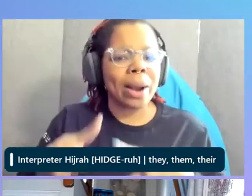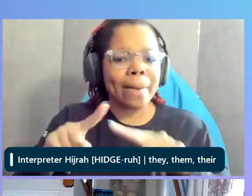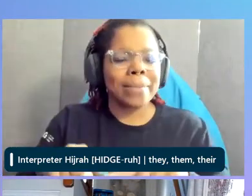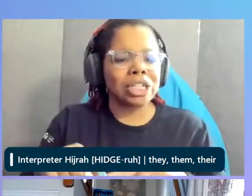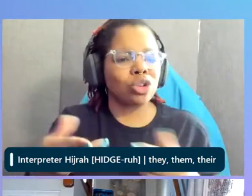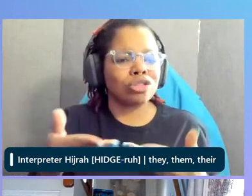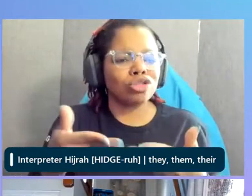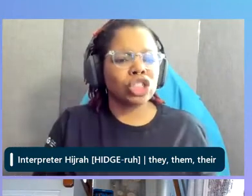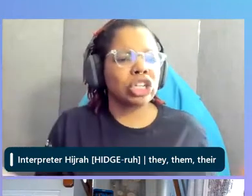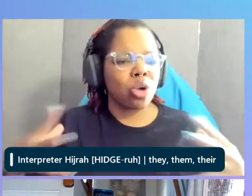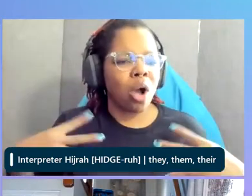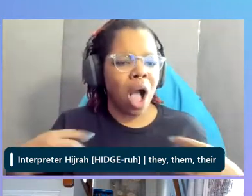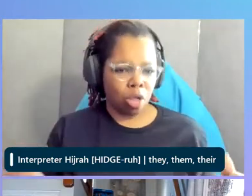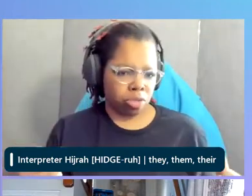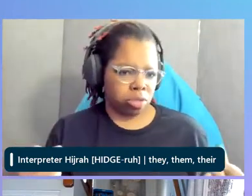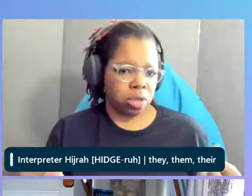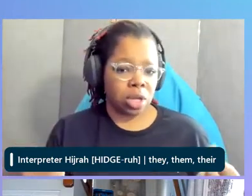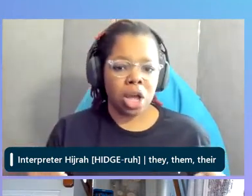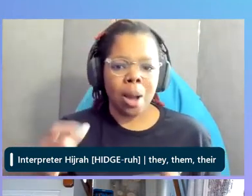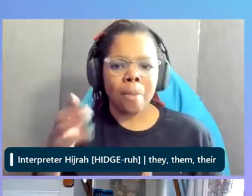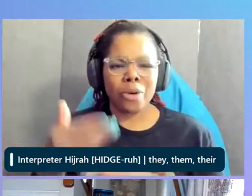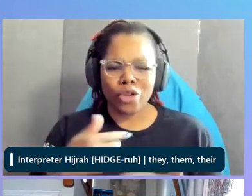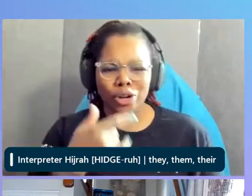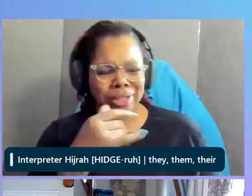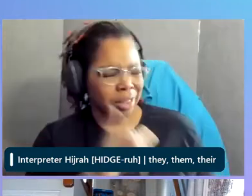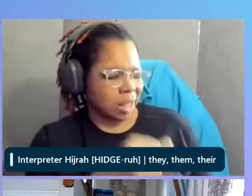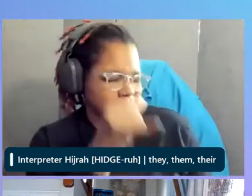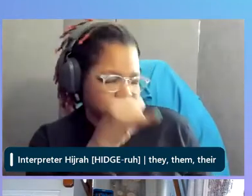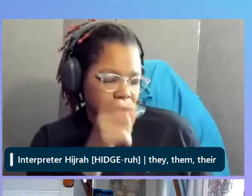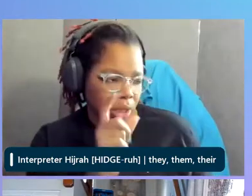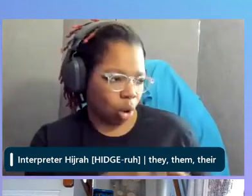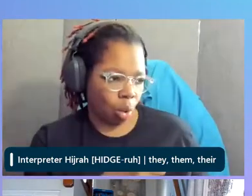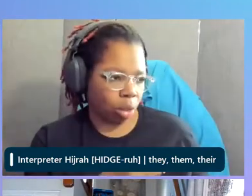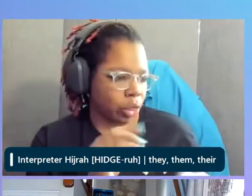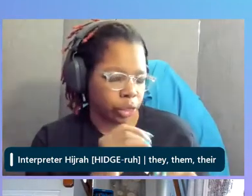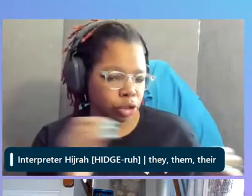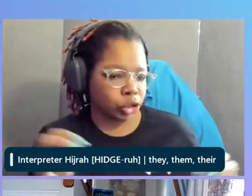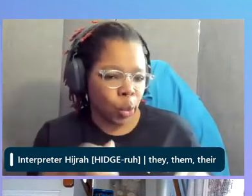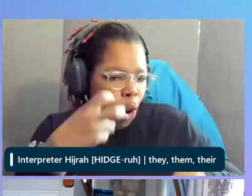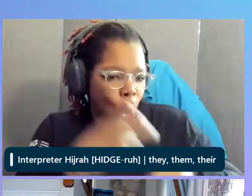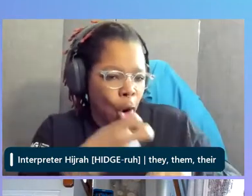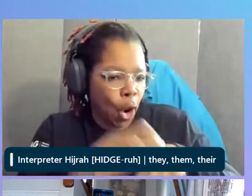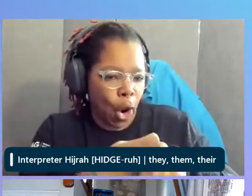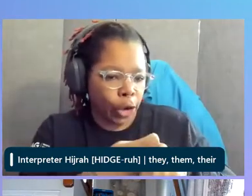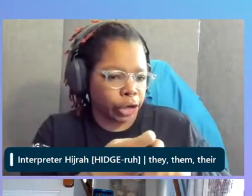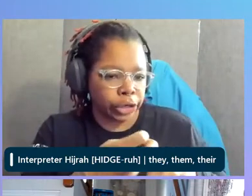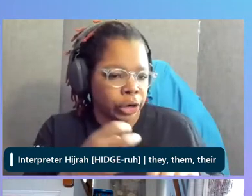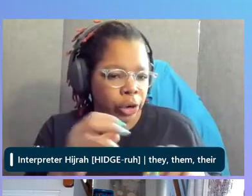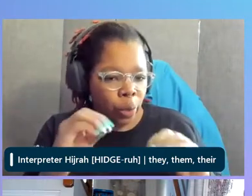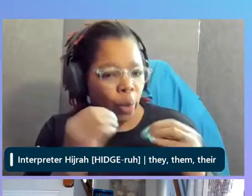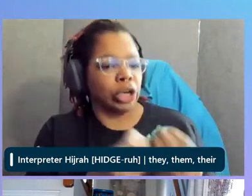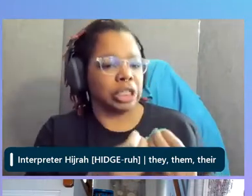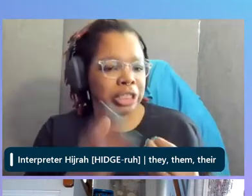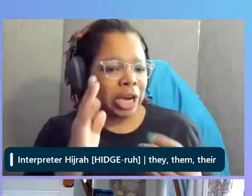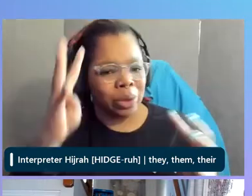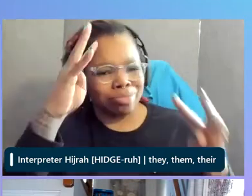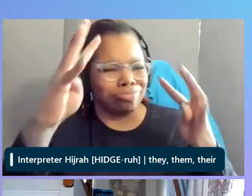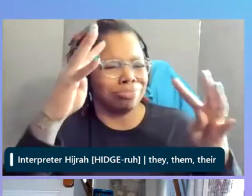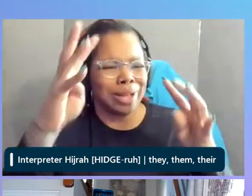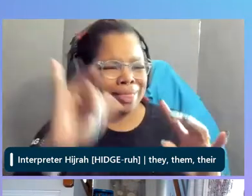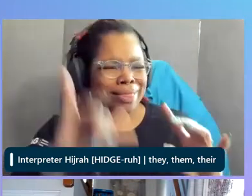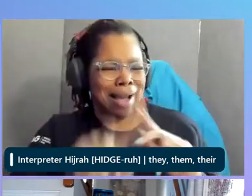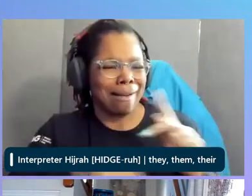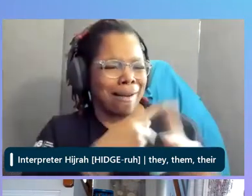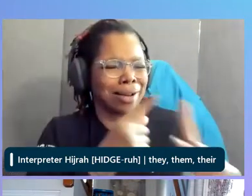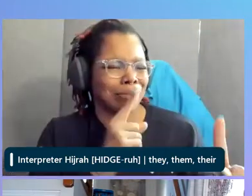health and wellness? And before you say, well, that's a silly goal, right? There's no hard-minded organization that would ever think of making such a